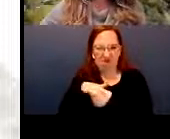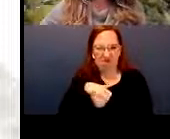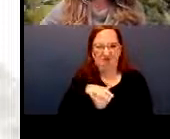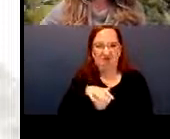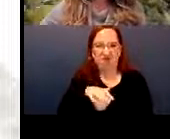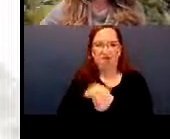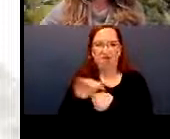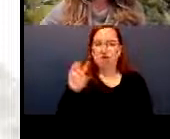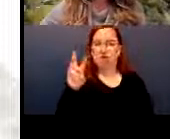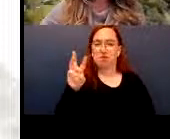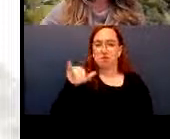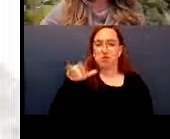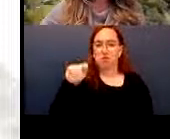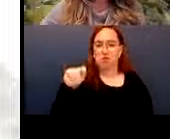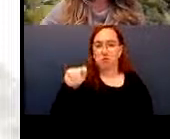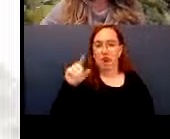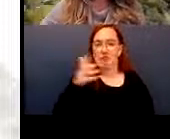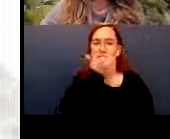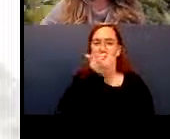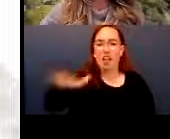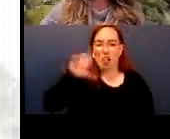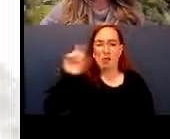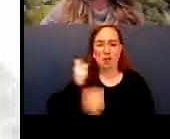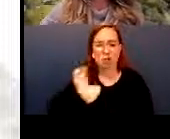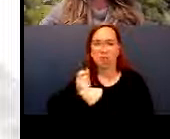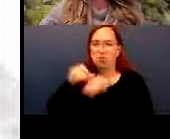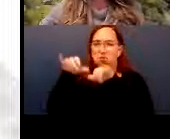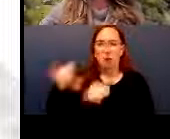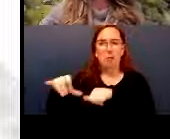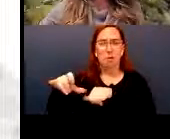we've left right field in place with this concept.